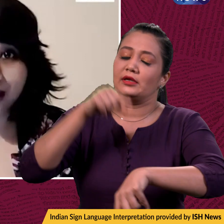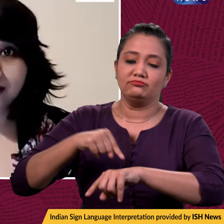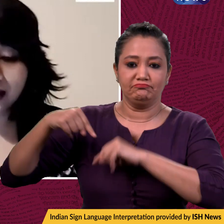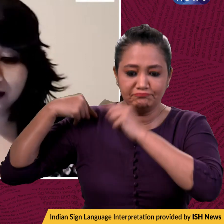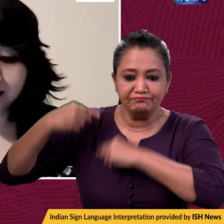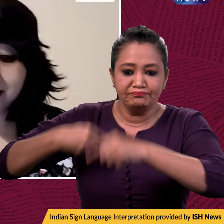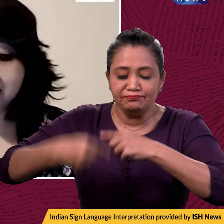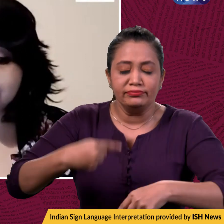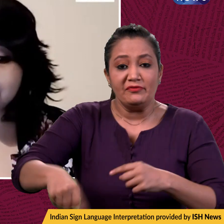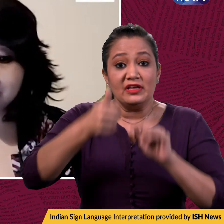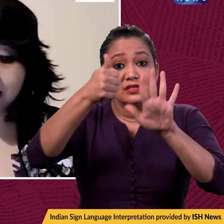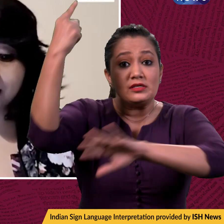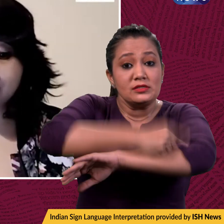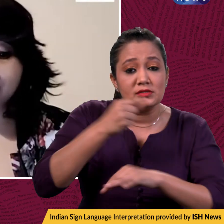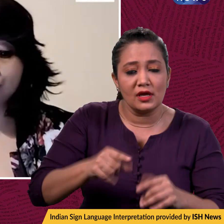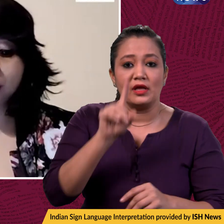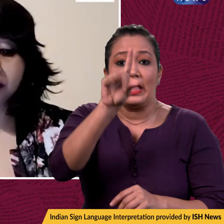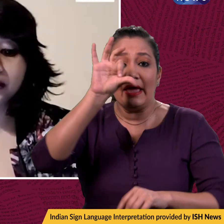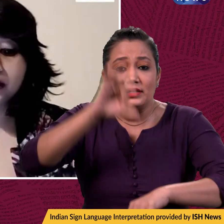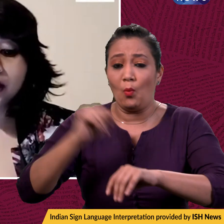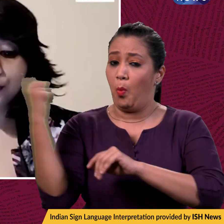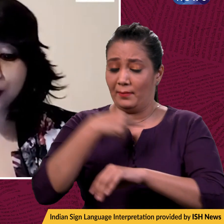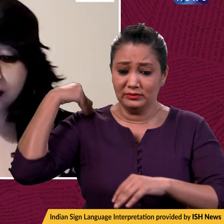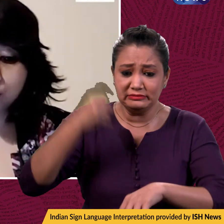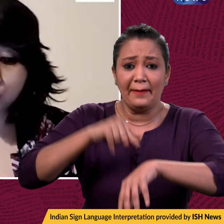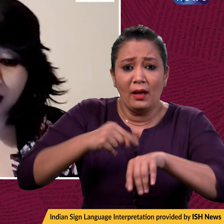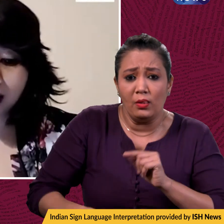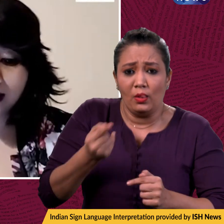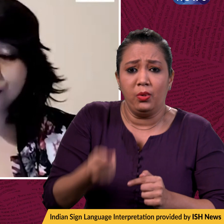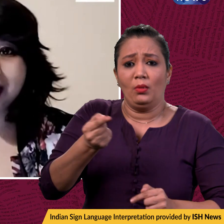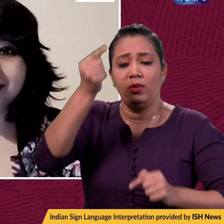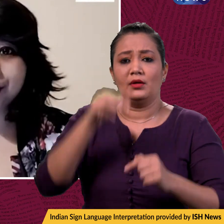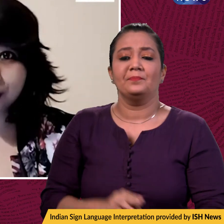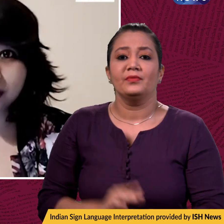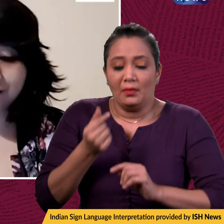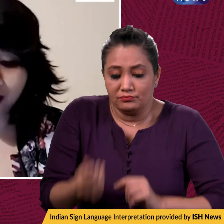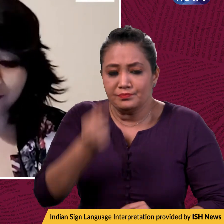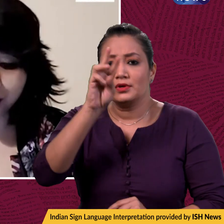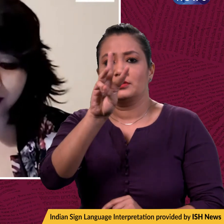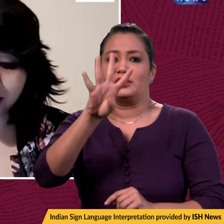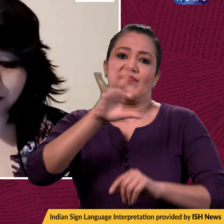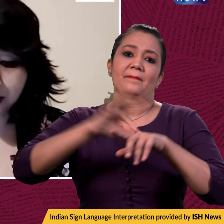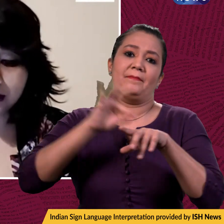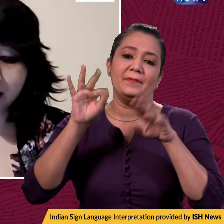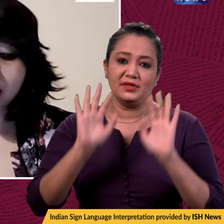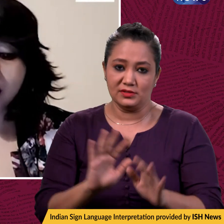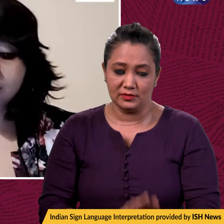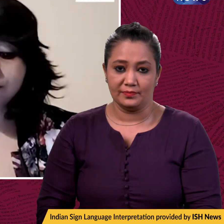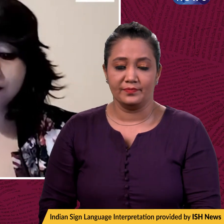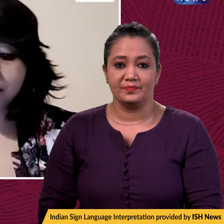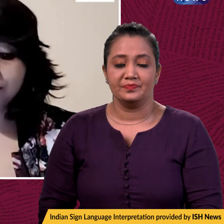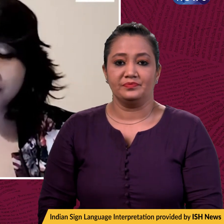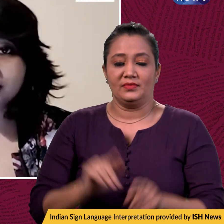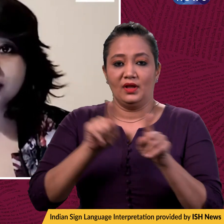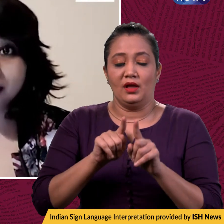sixth straight day. This is the 19th hike in the last 1 month. The prices were hiked by 35 paise per litre.